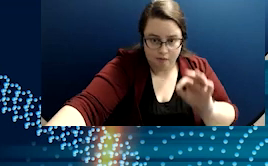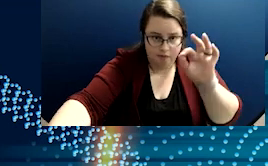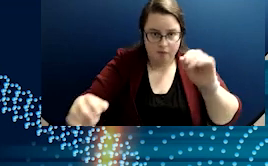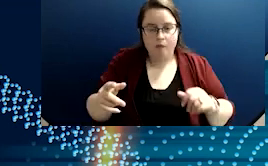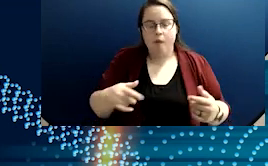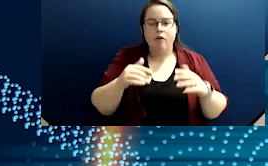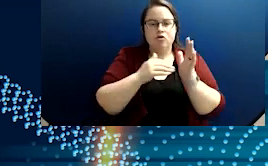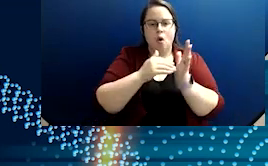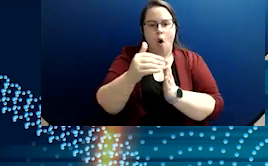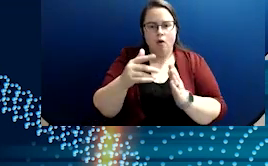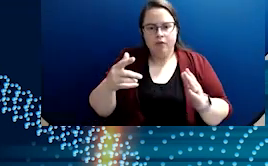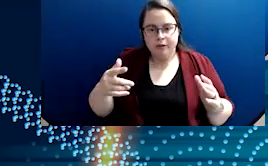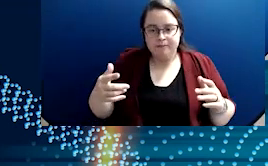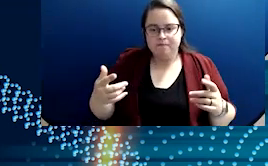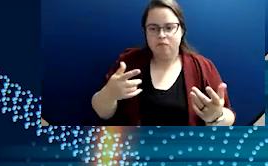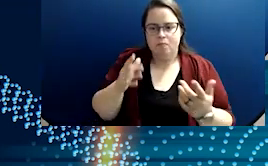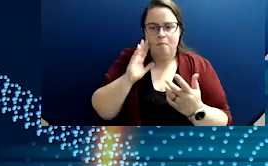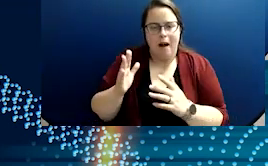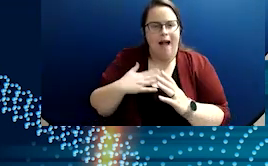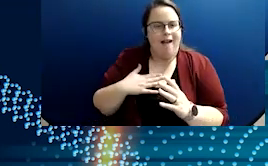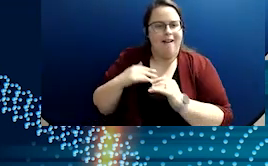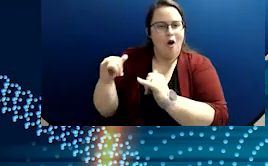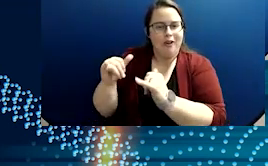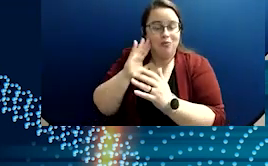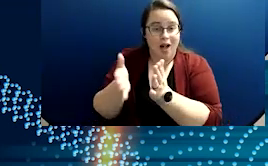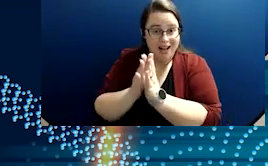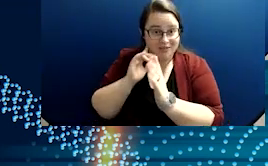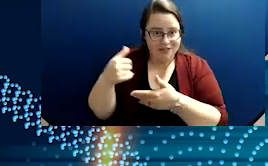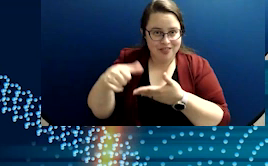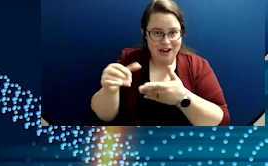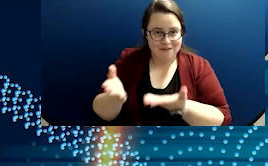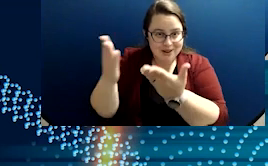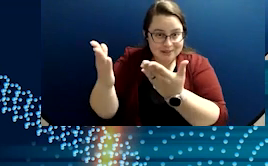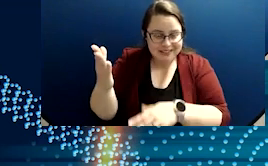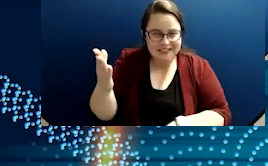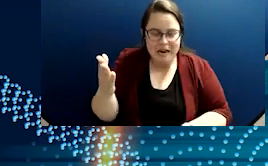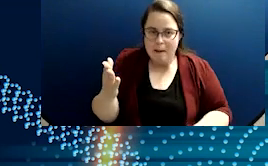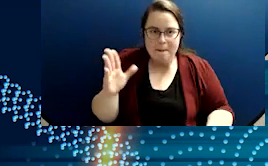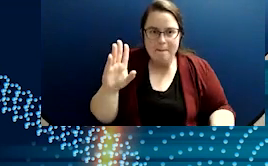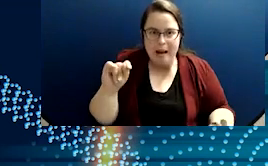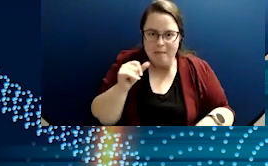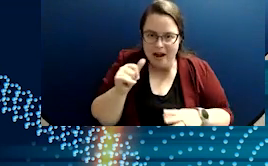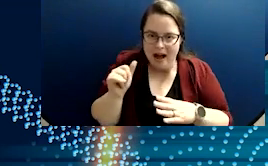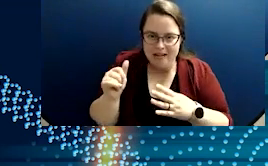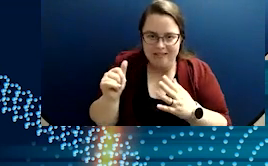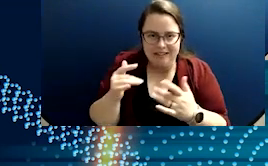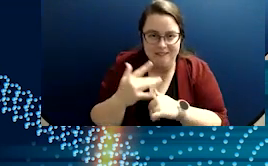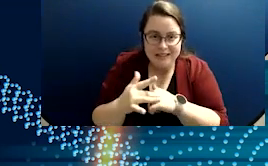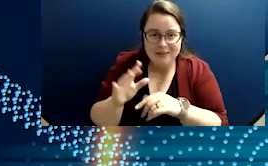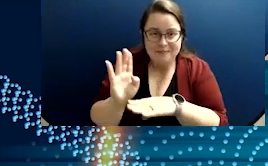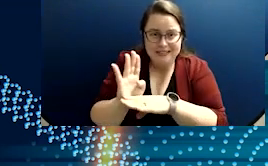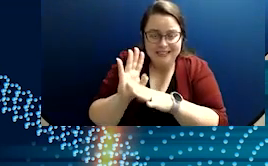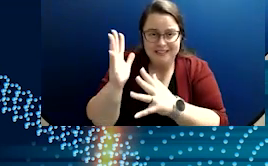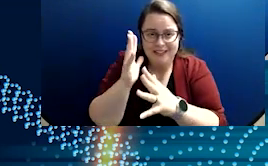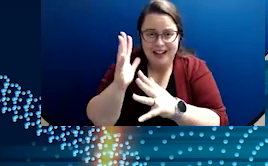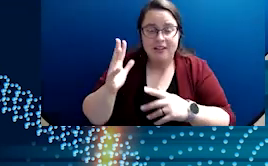what I have done is I can feed it a letter that I have written in the past. So it knows